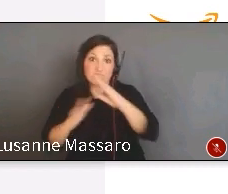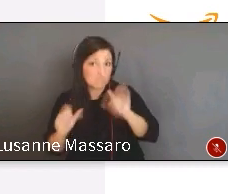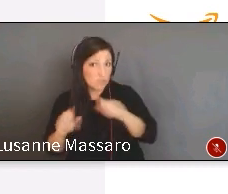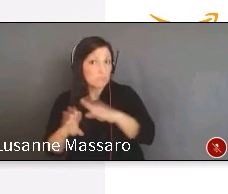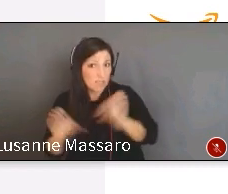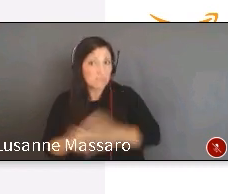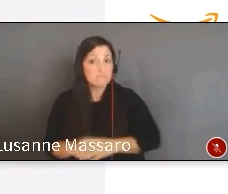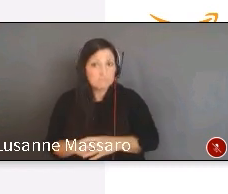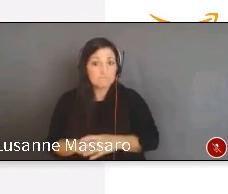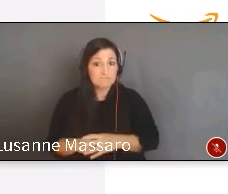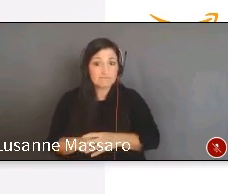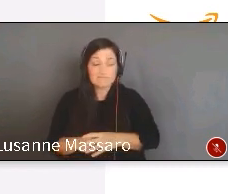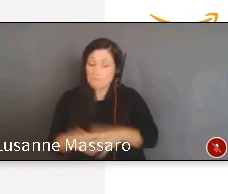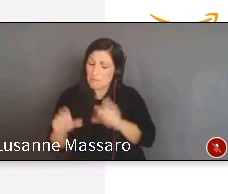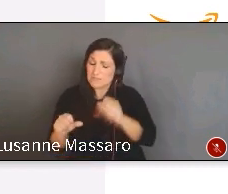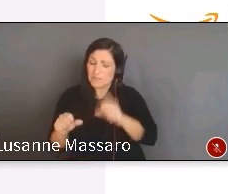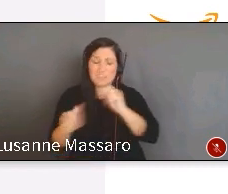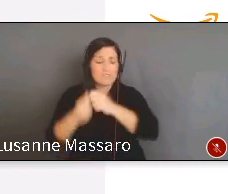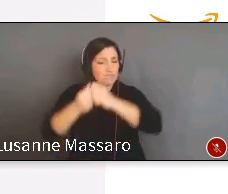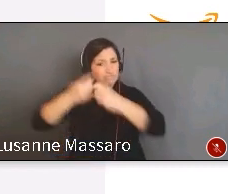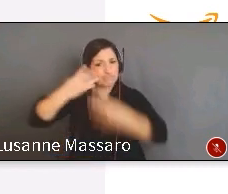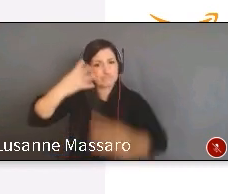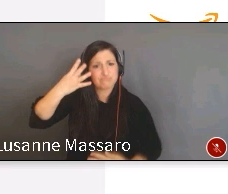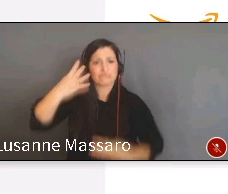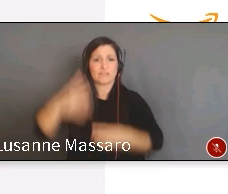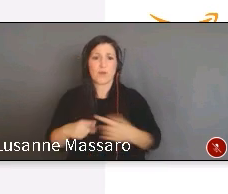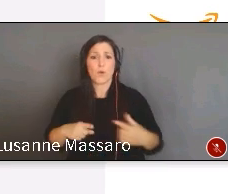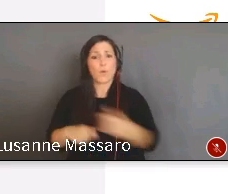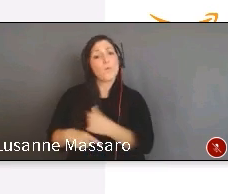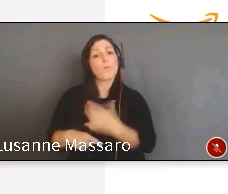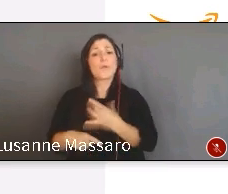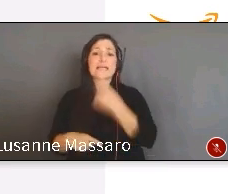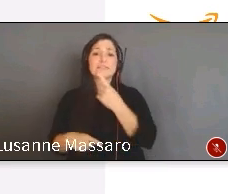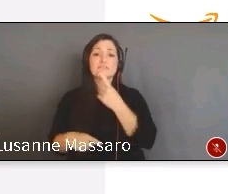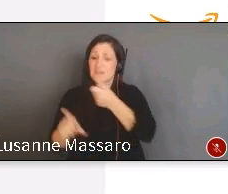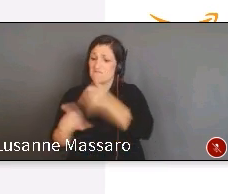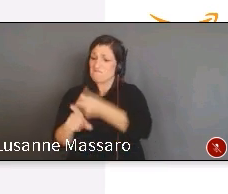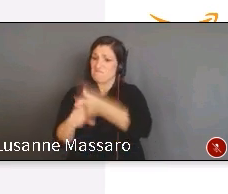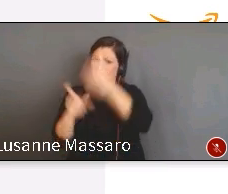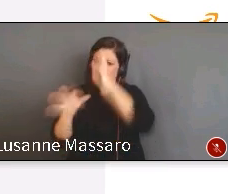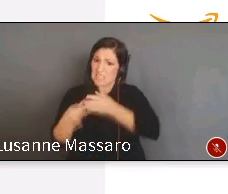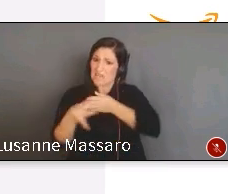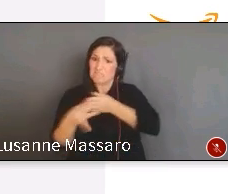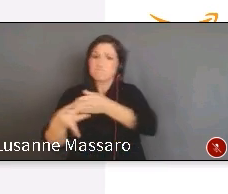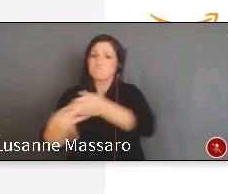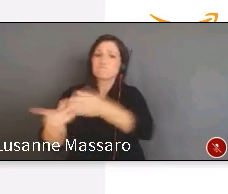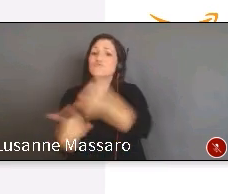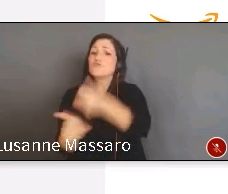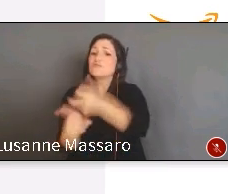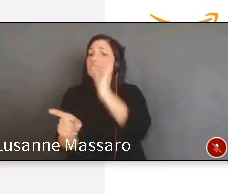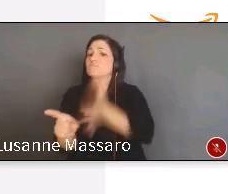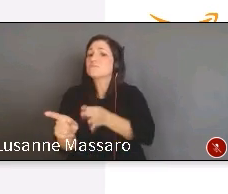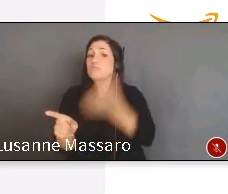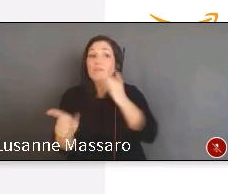for growth are absolutely endless. We like to say it's a self-directed culture, so you will be able to take advantage of as